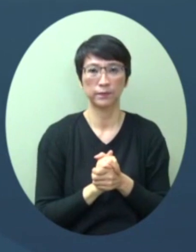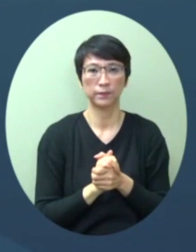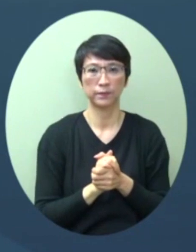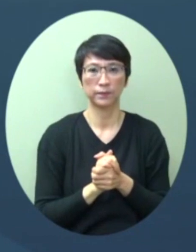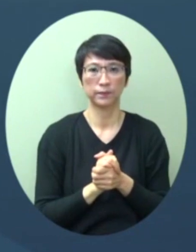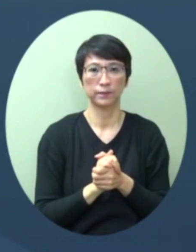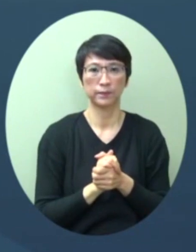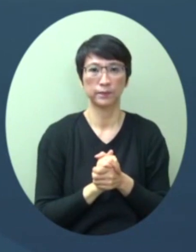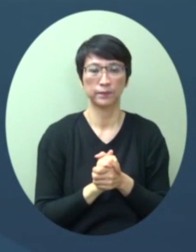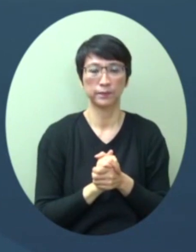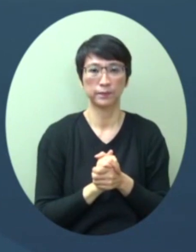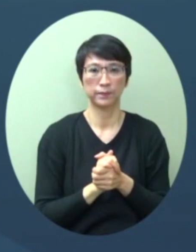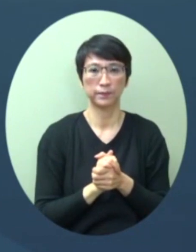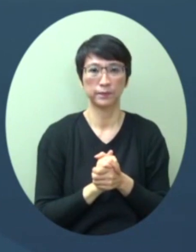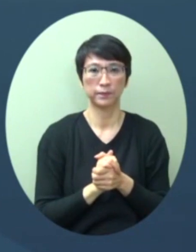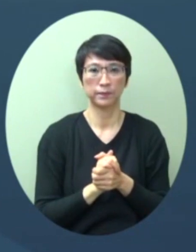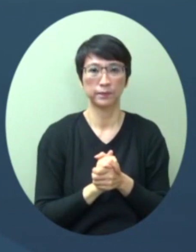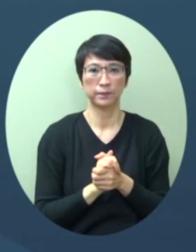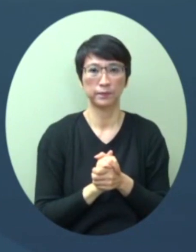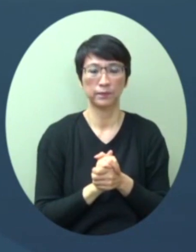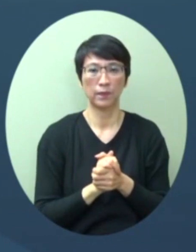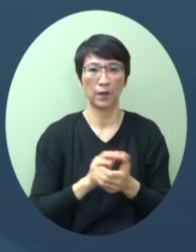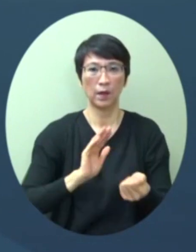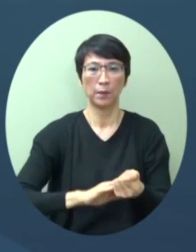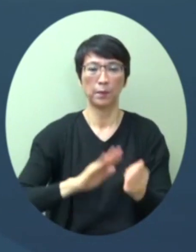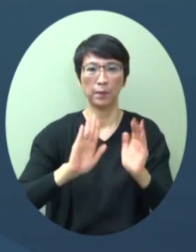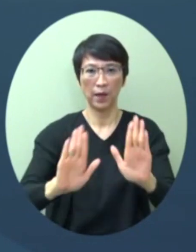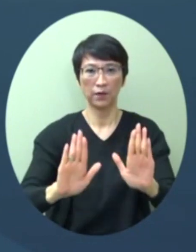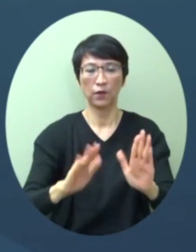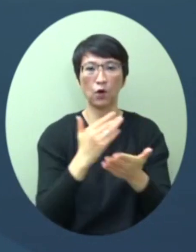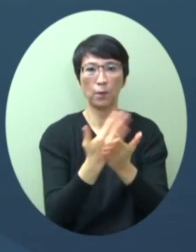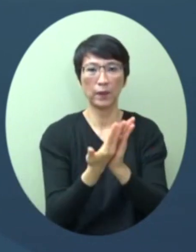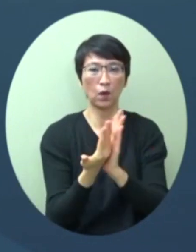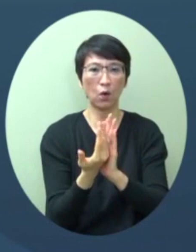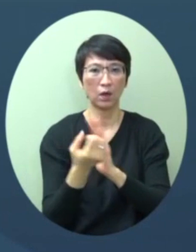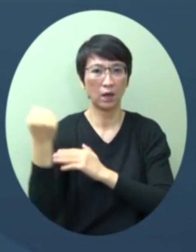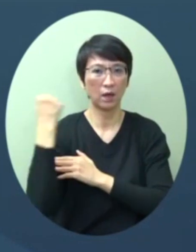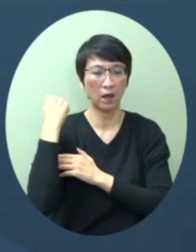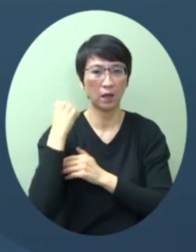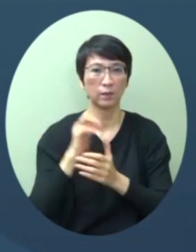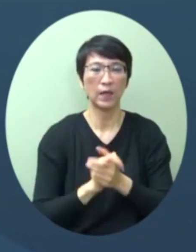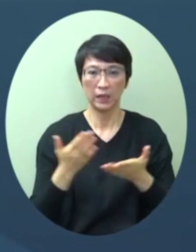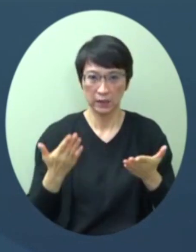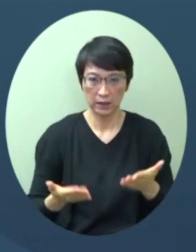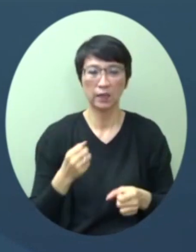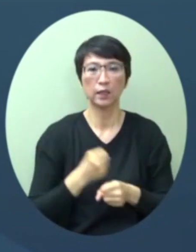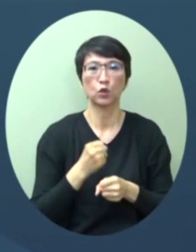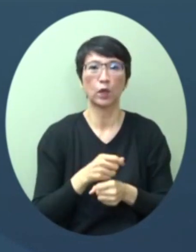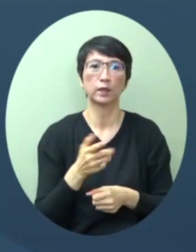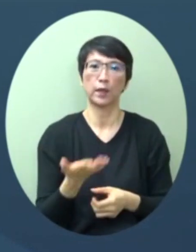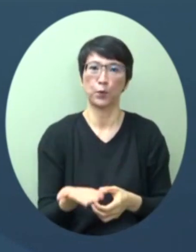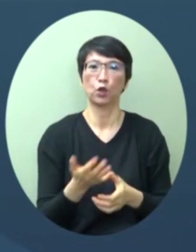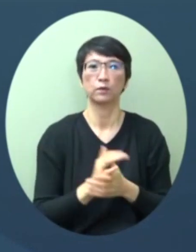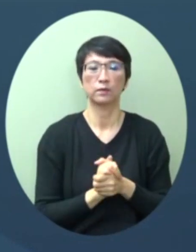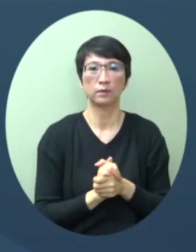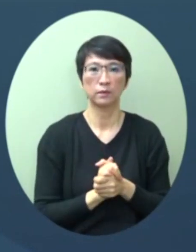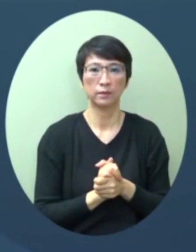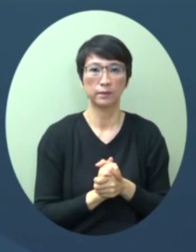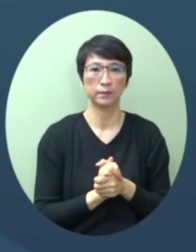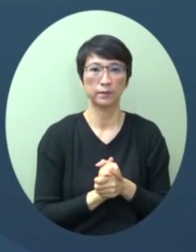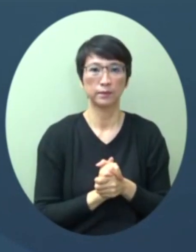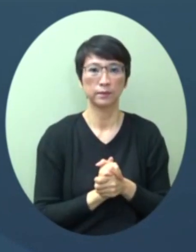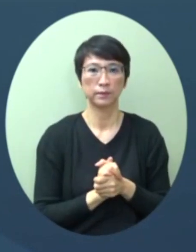parts of this anti-epidemic effort and we are doing this so I would have to say